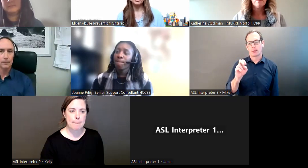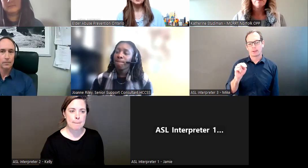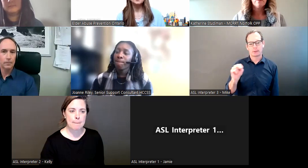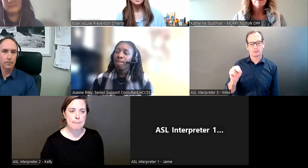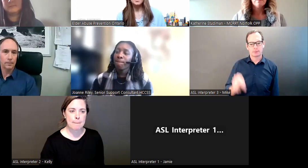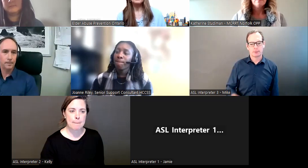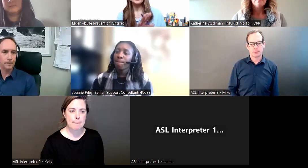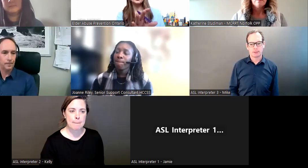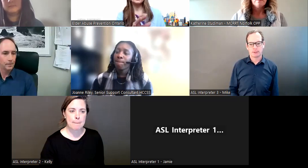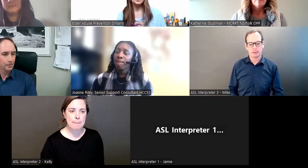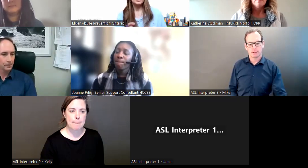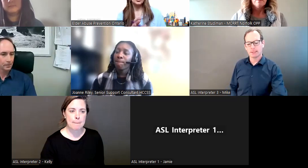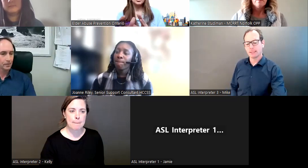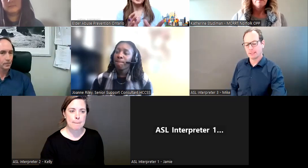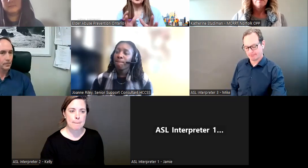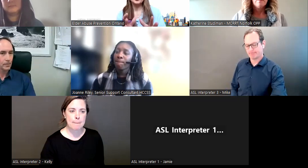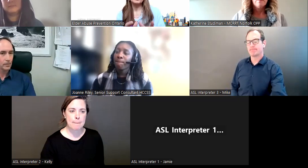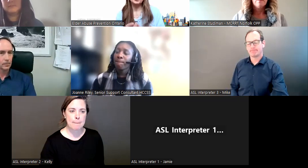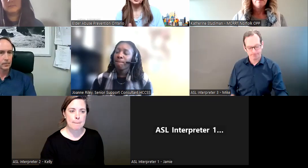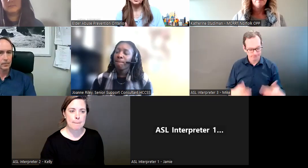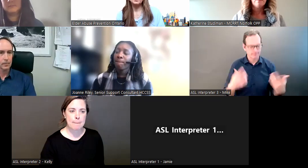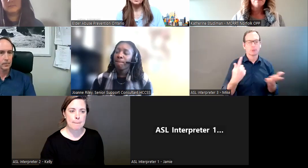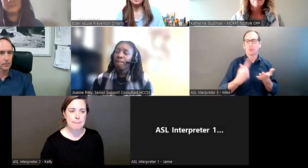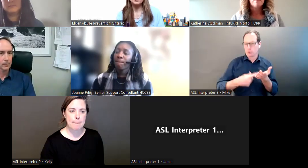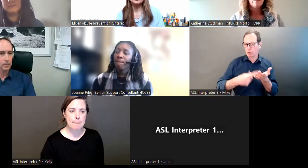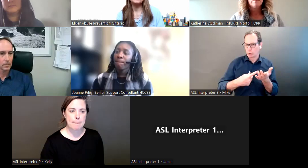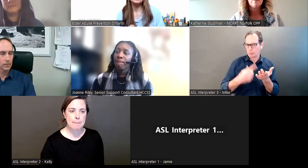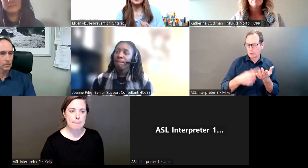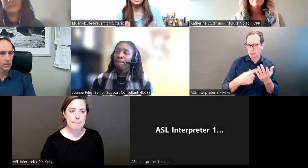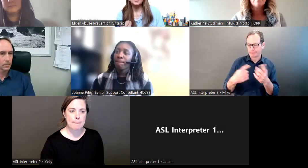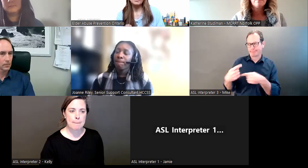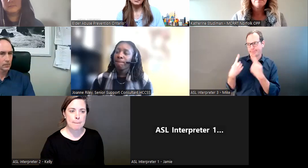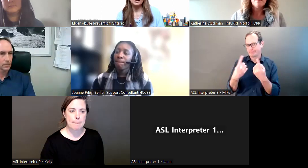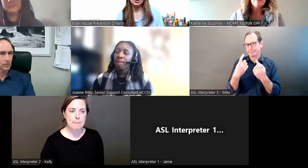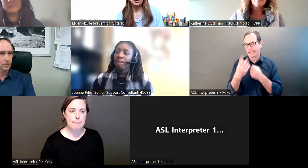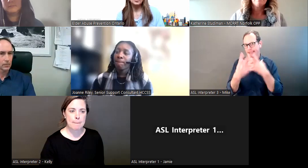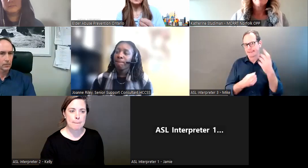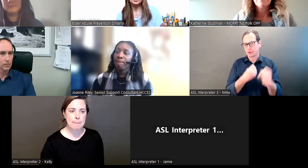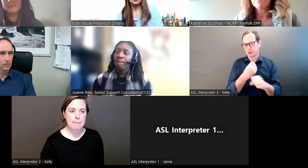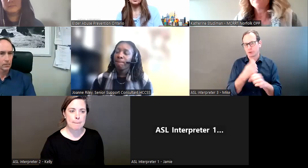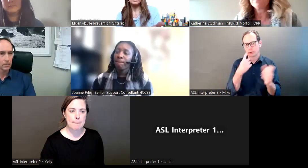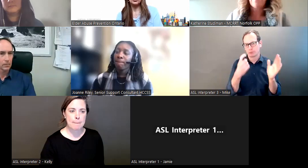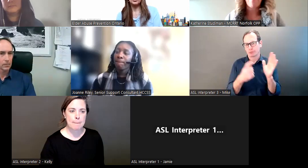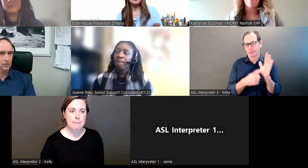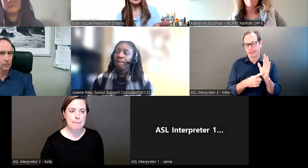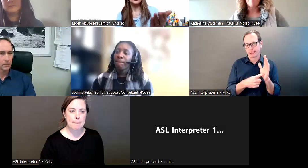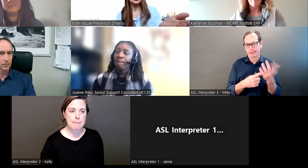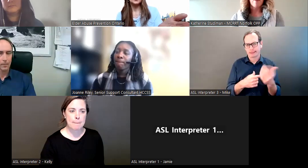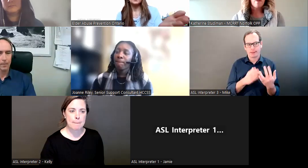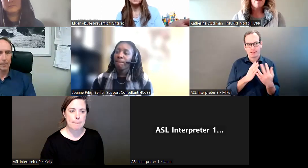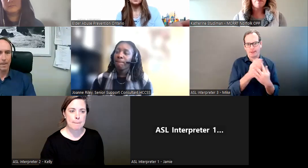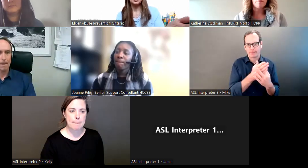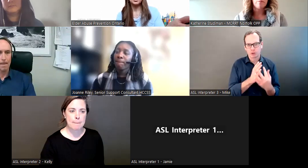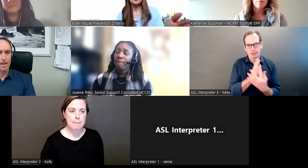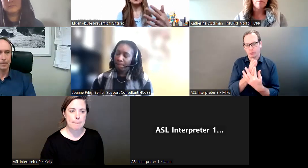work for many years, is having that sort of, we're talking about intervention and how difficult it is to navigate. So like everyone kind of